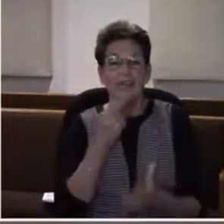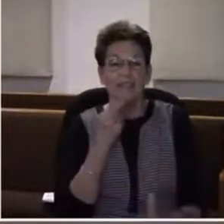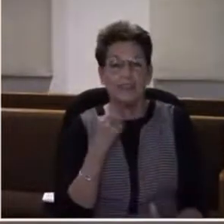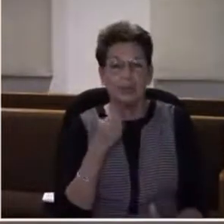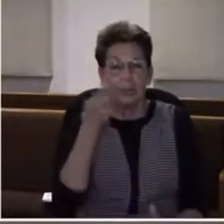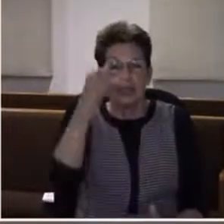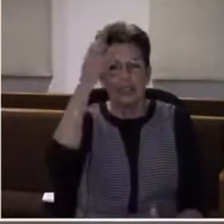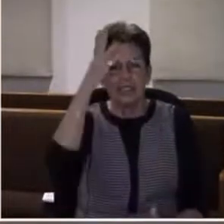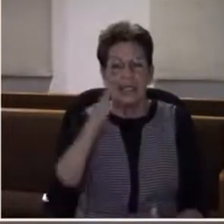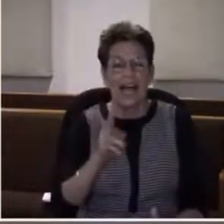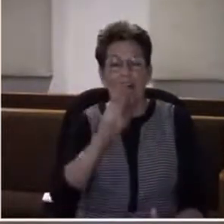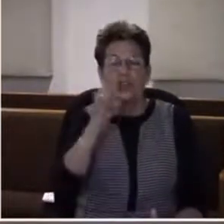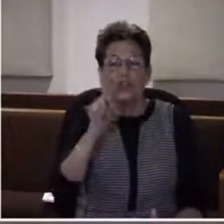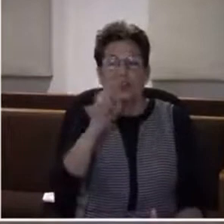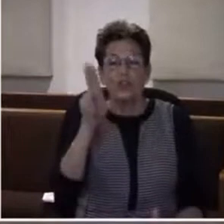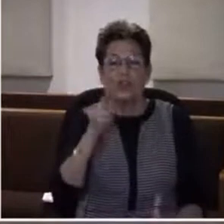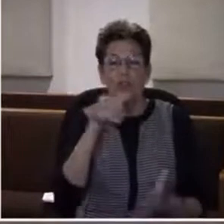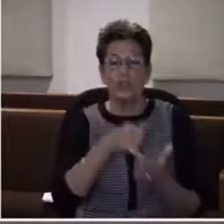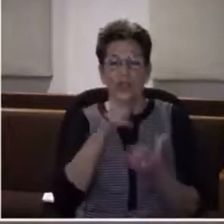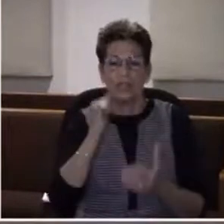him.